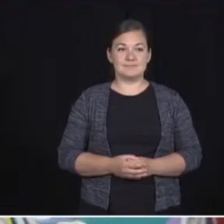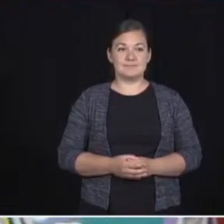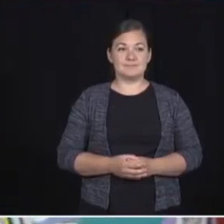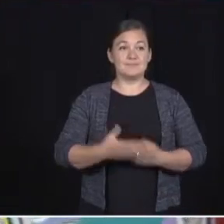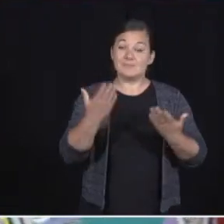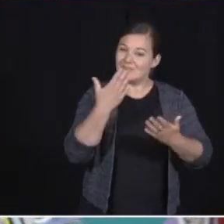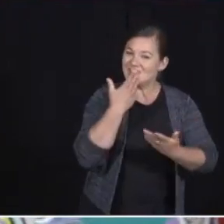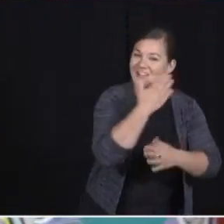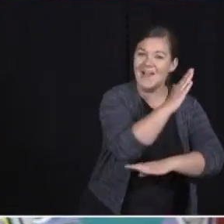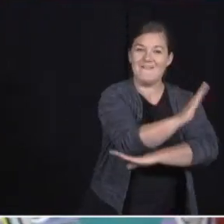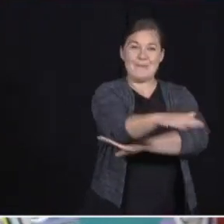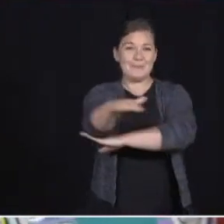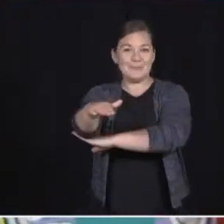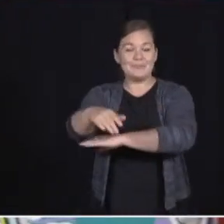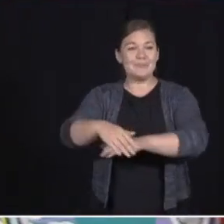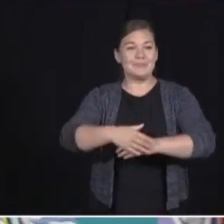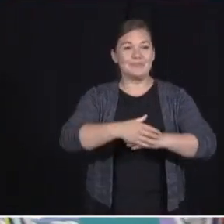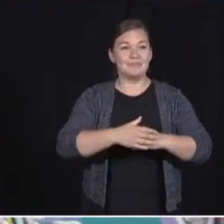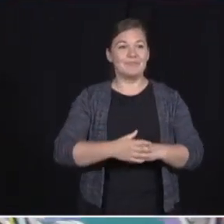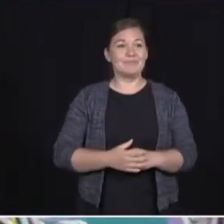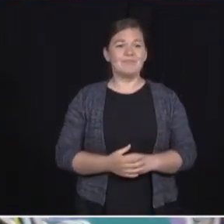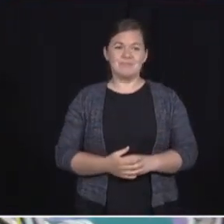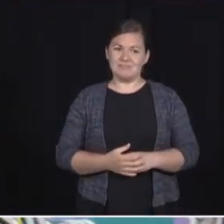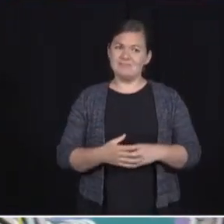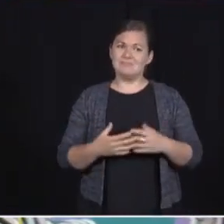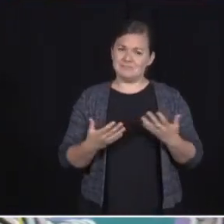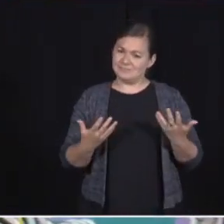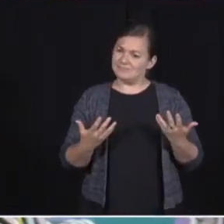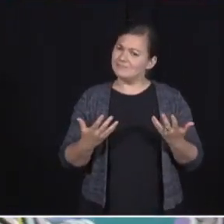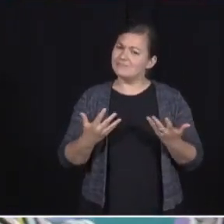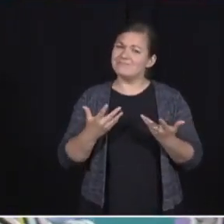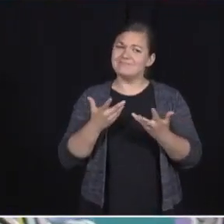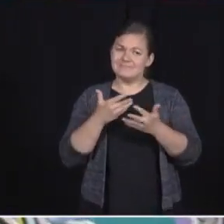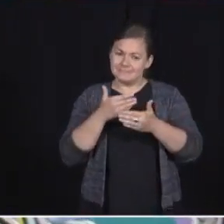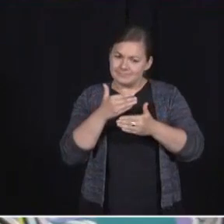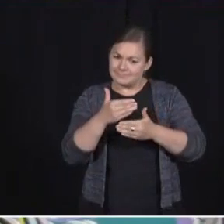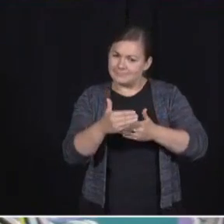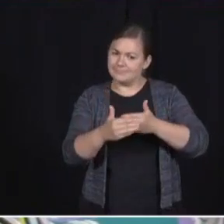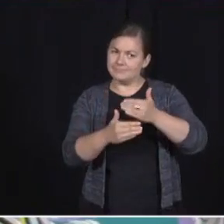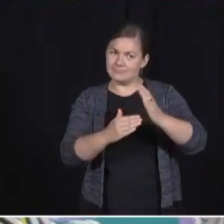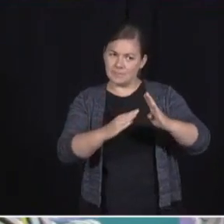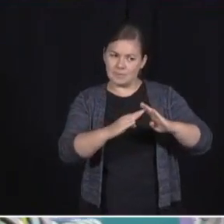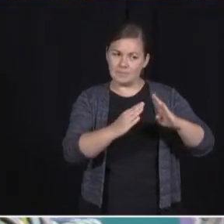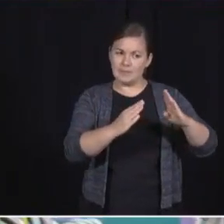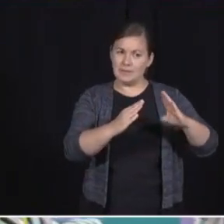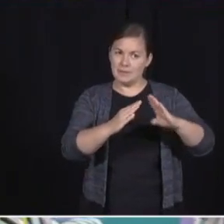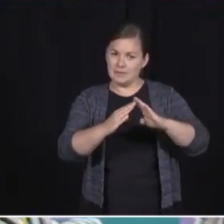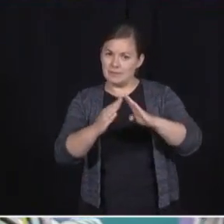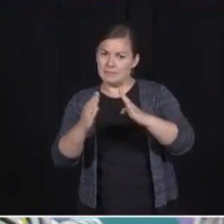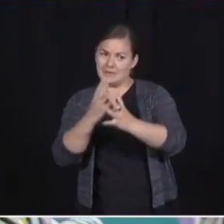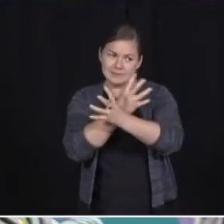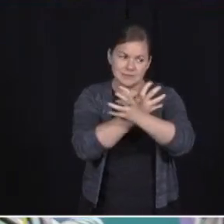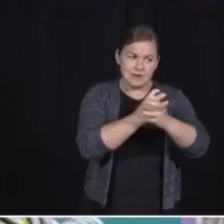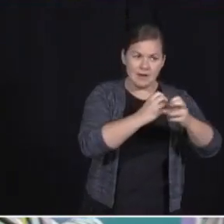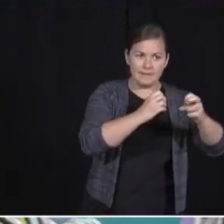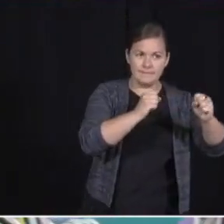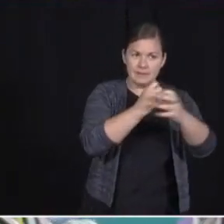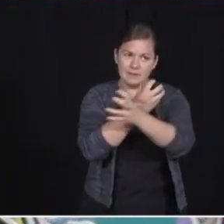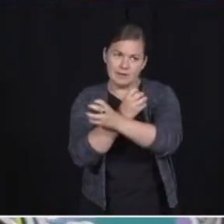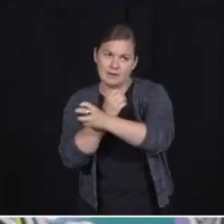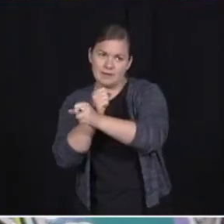Well, good afternoon. As we safely and gradually reopen the province, we're putting tools in place to protect the